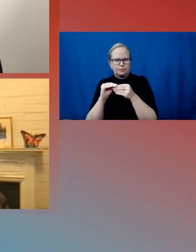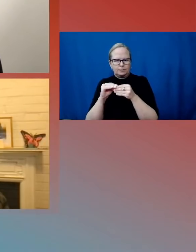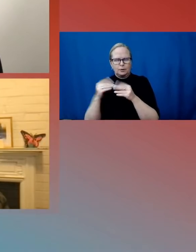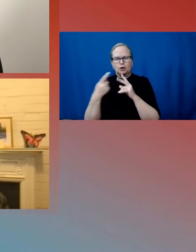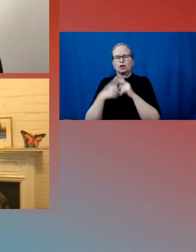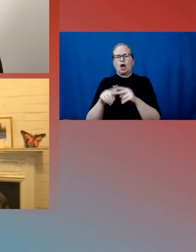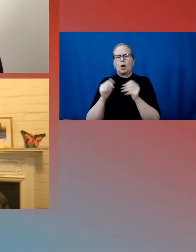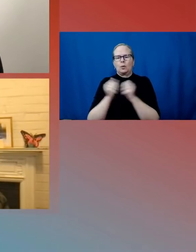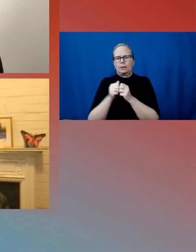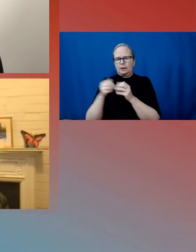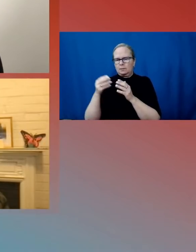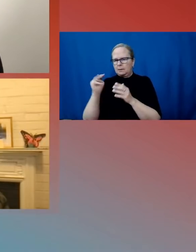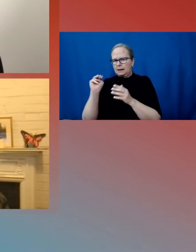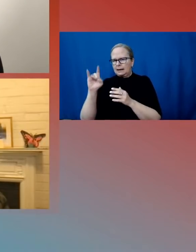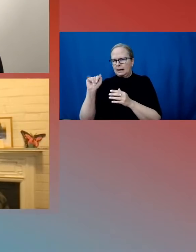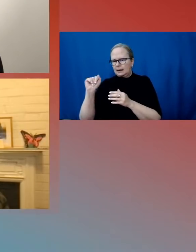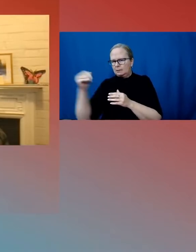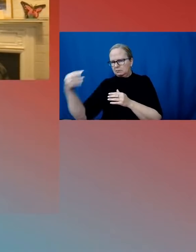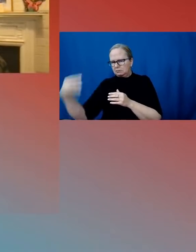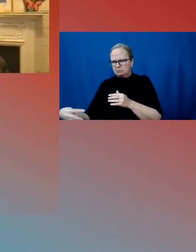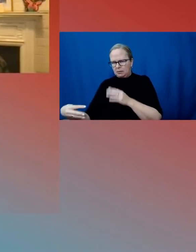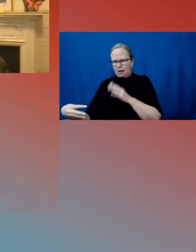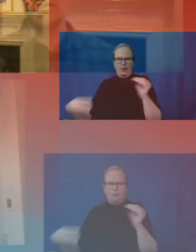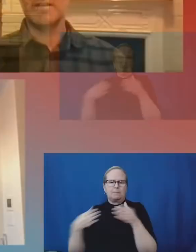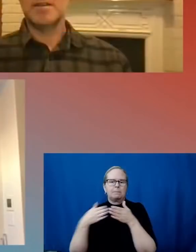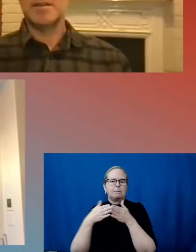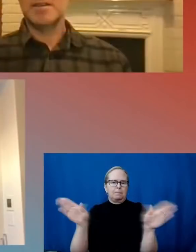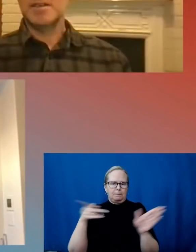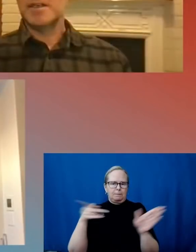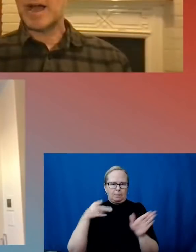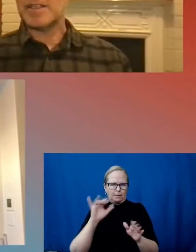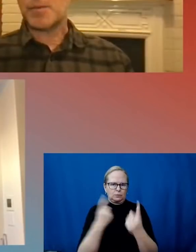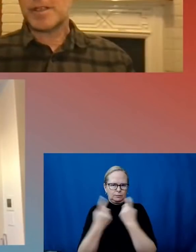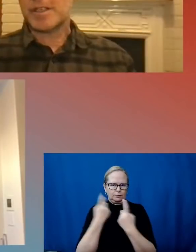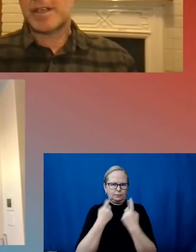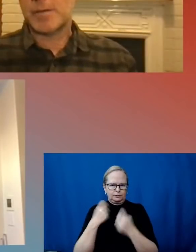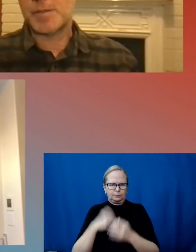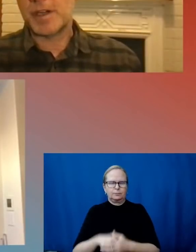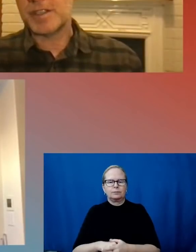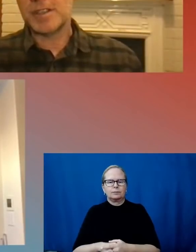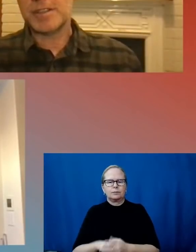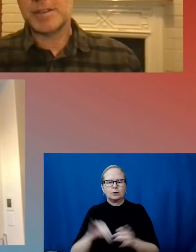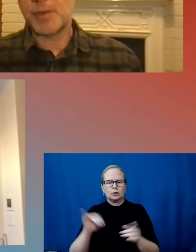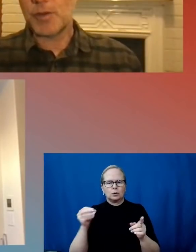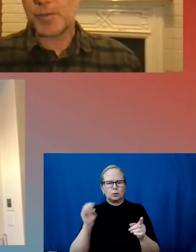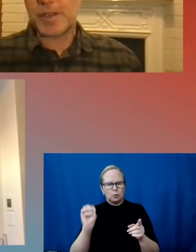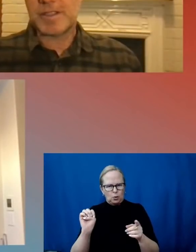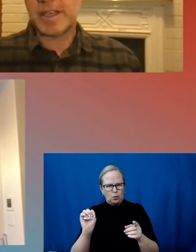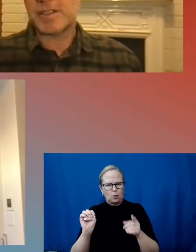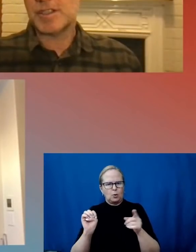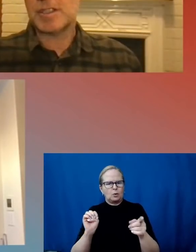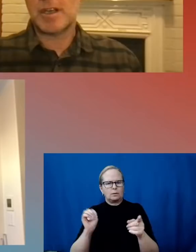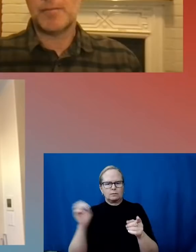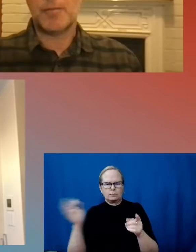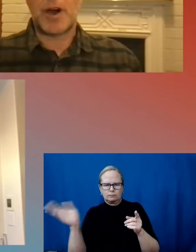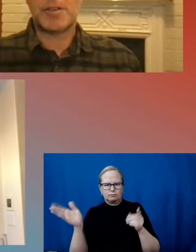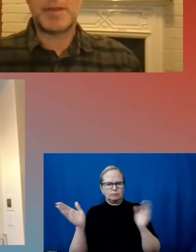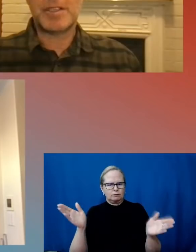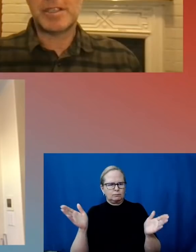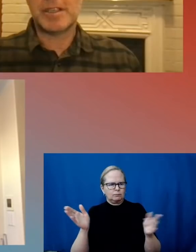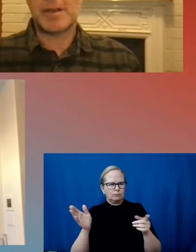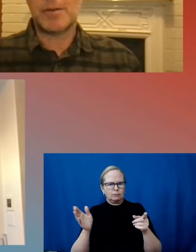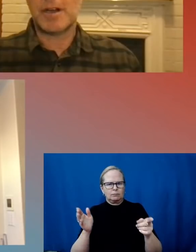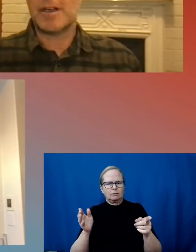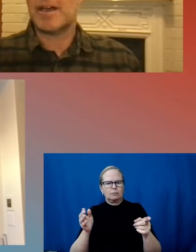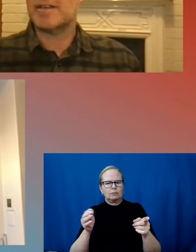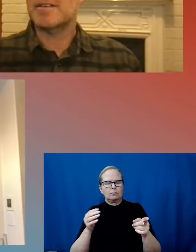move into media and public questions. Yeah, I just wanted to kind of respond to both the presentations. Paul